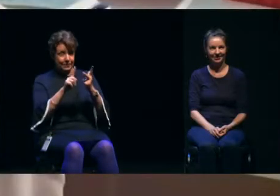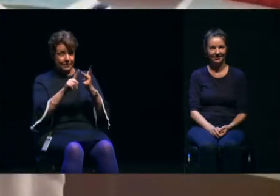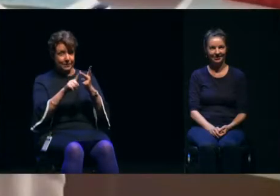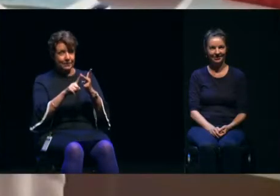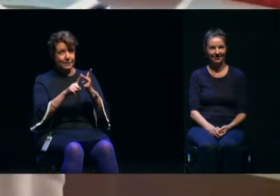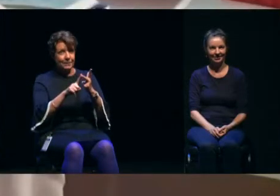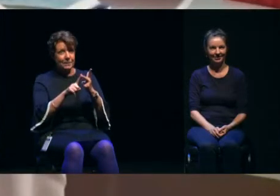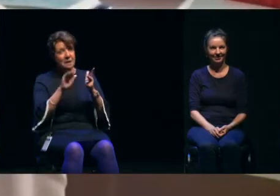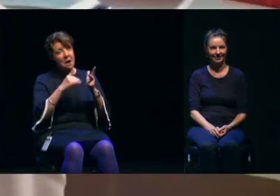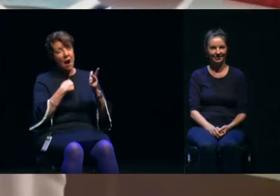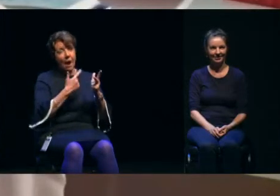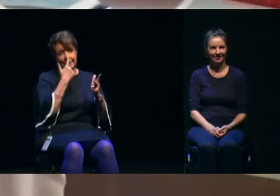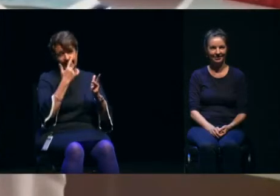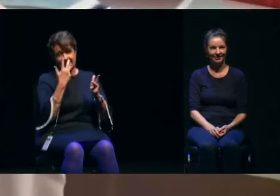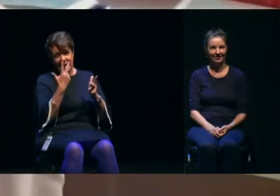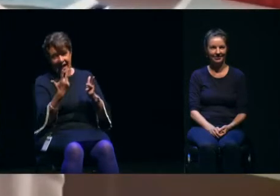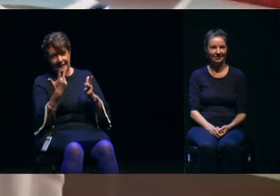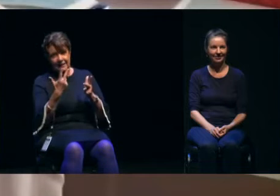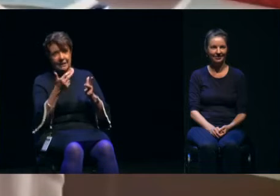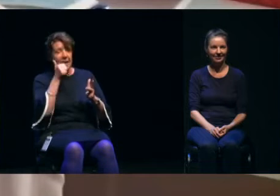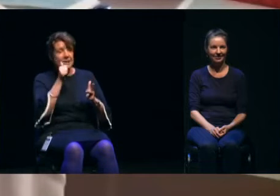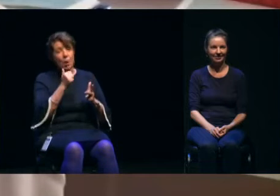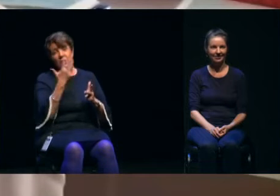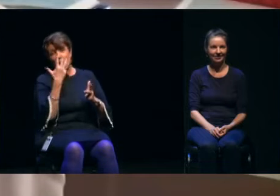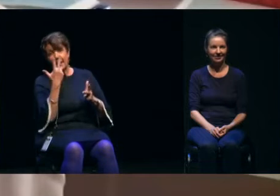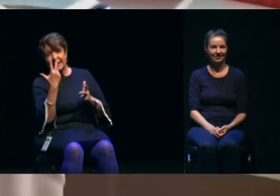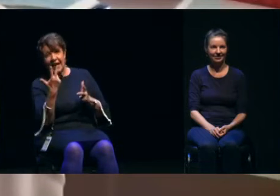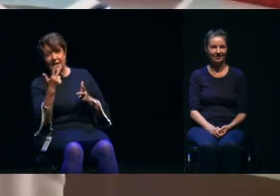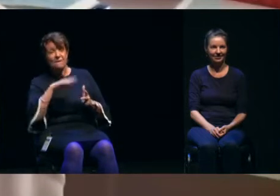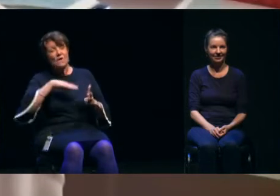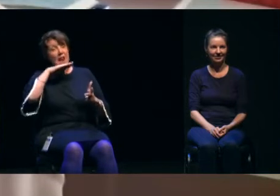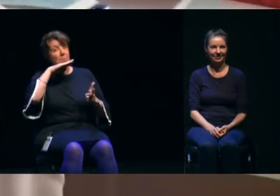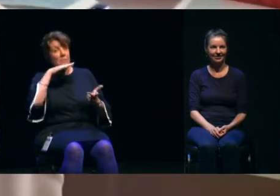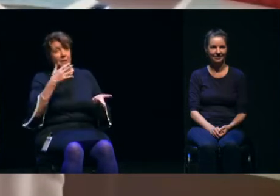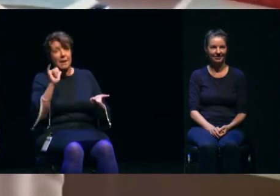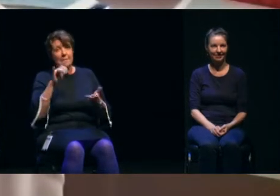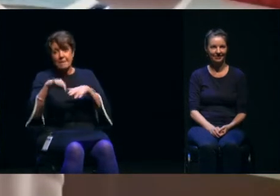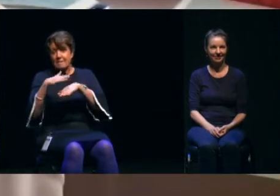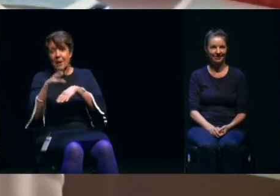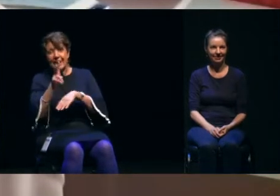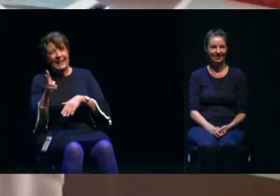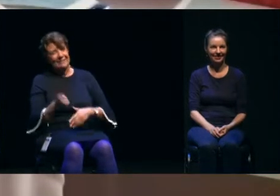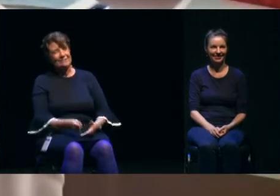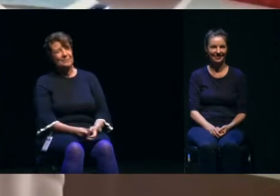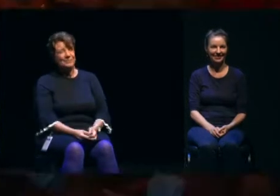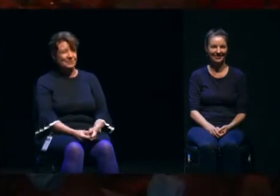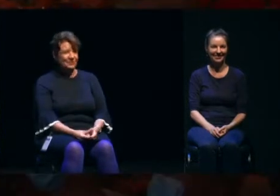With Roger, I'm 78. Let's say that by 98, I'm fed up. I might marry again.